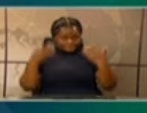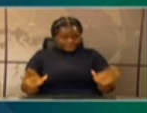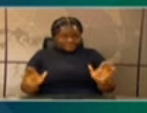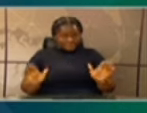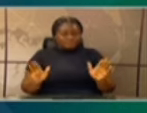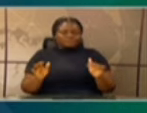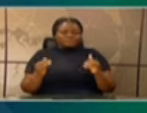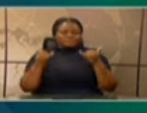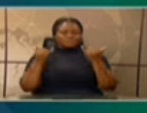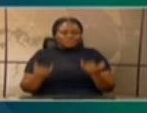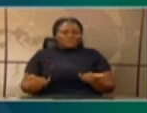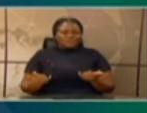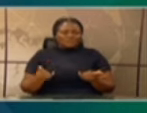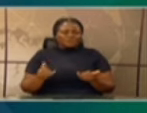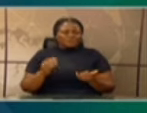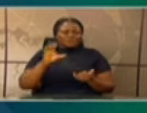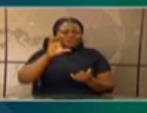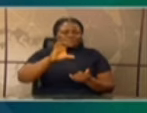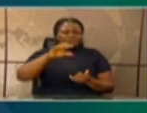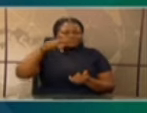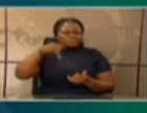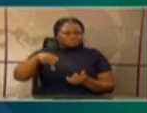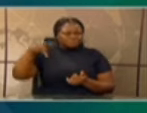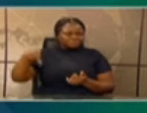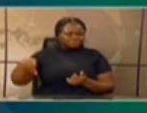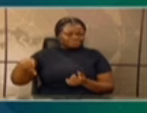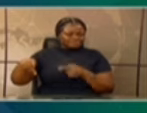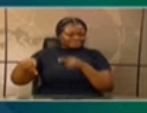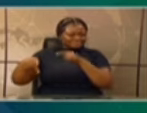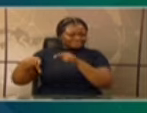Minimsa Convention People's Party, Sisi Aipa, I